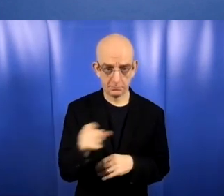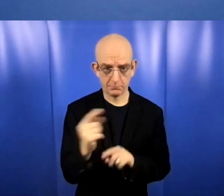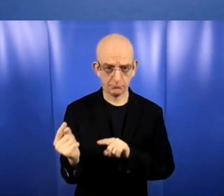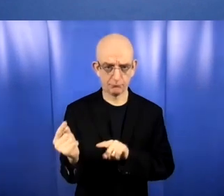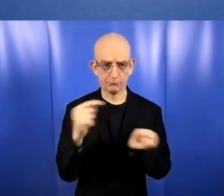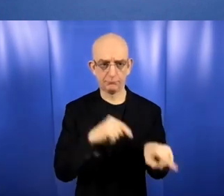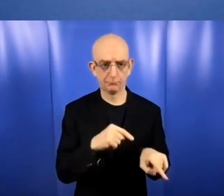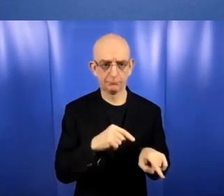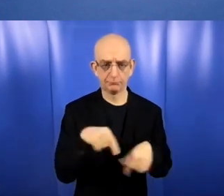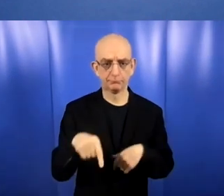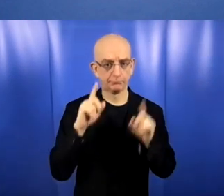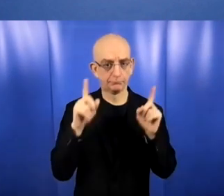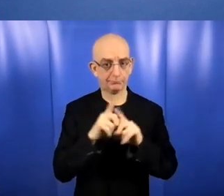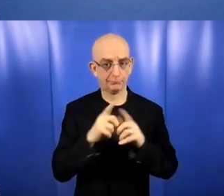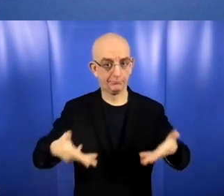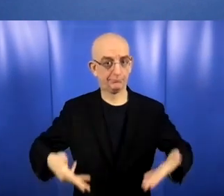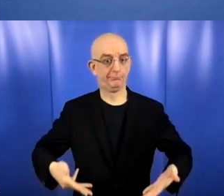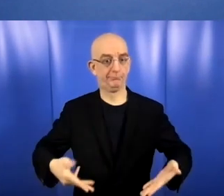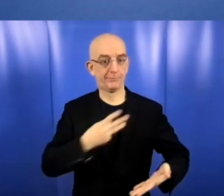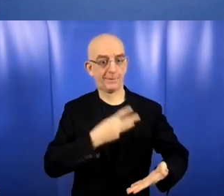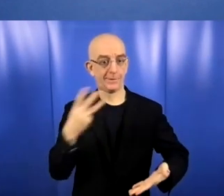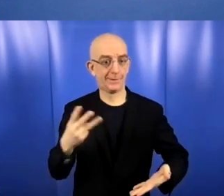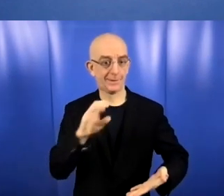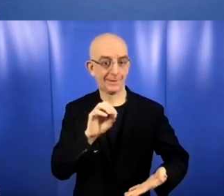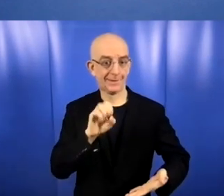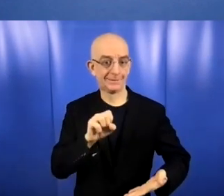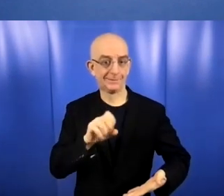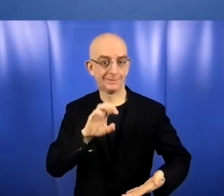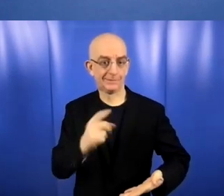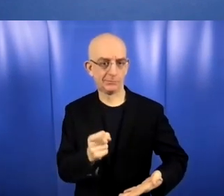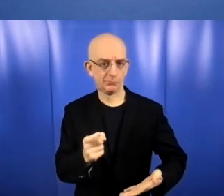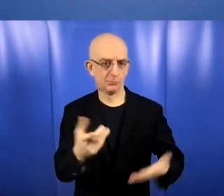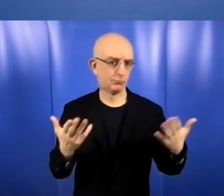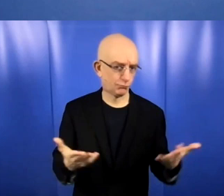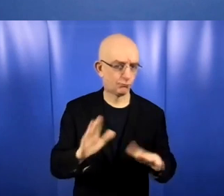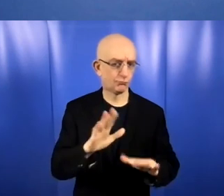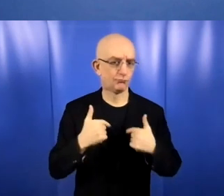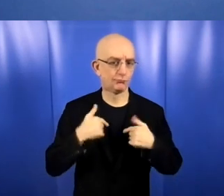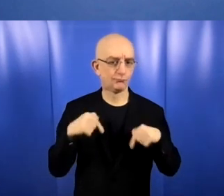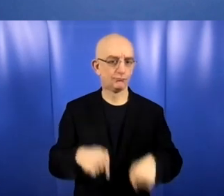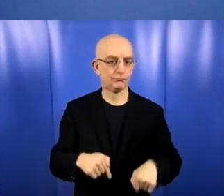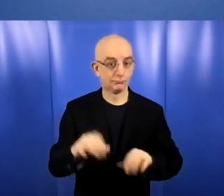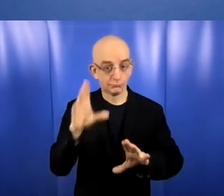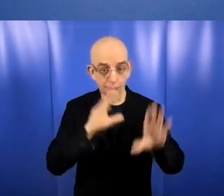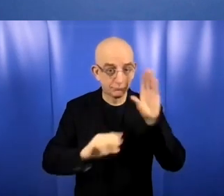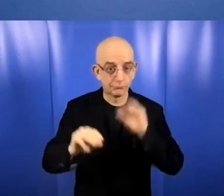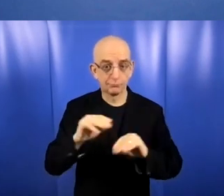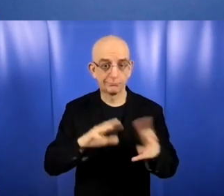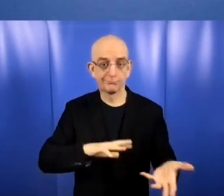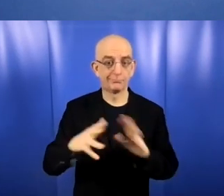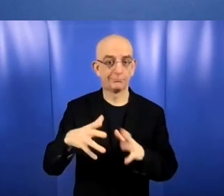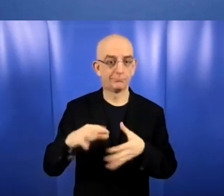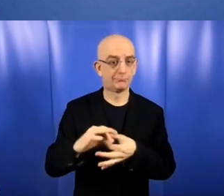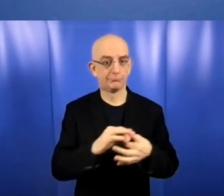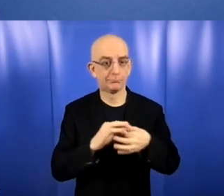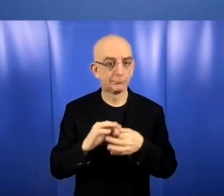Canada are two of the leaders in this field, and we really do need to emphasize the work they've been doing in the past.